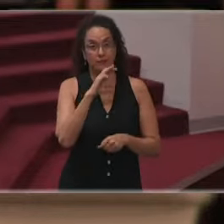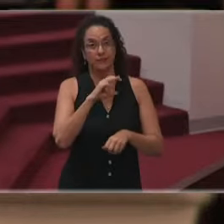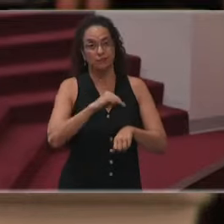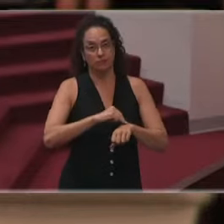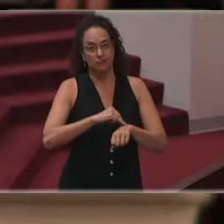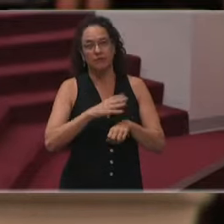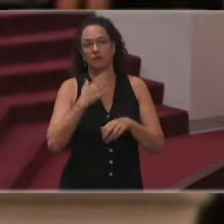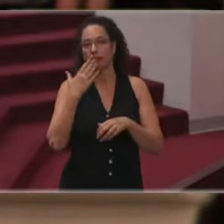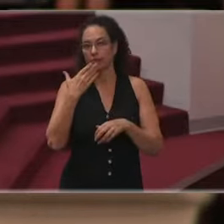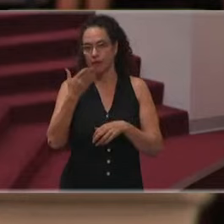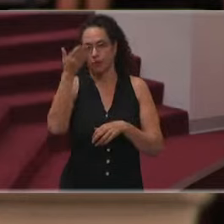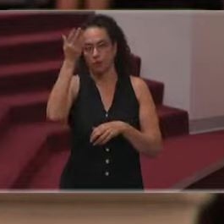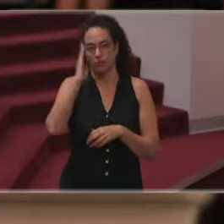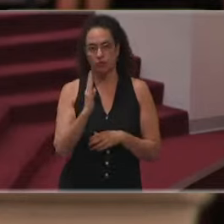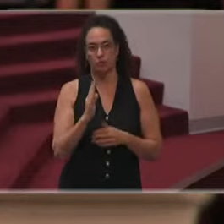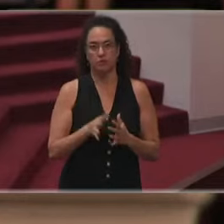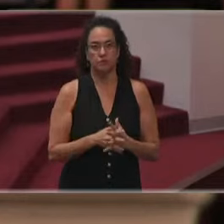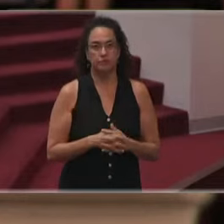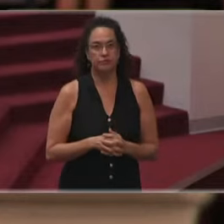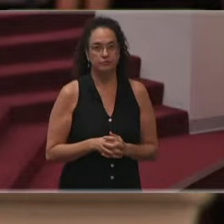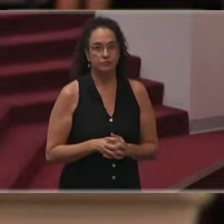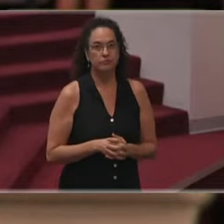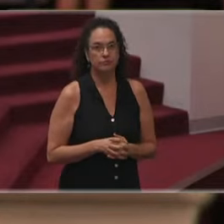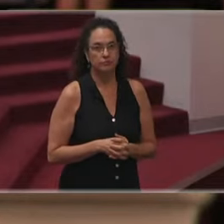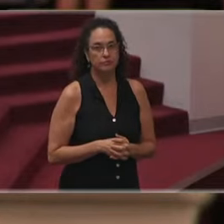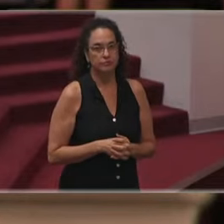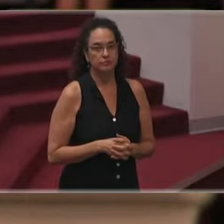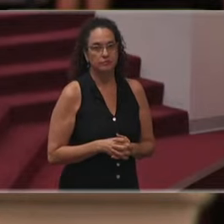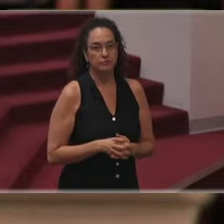you. So I say to you on this day,